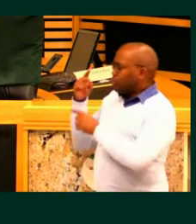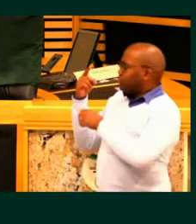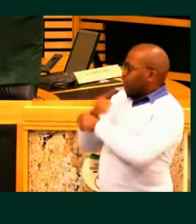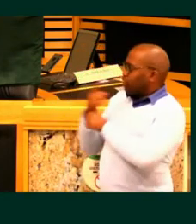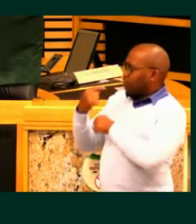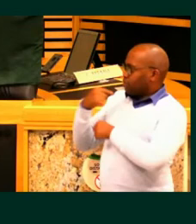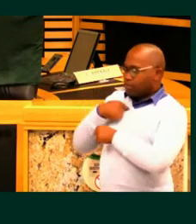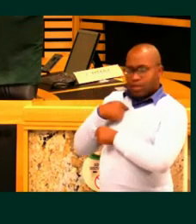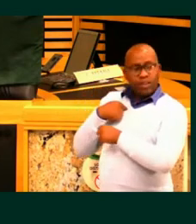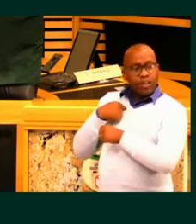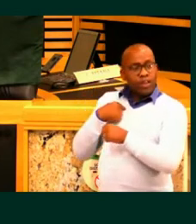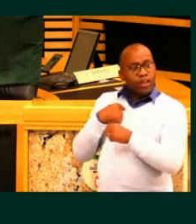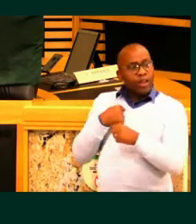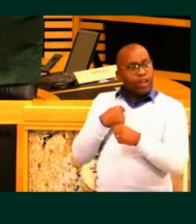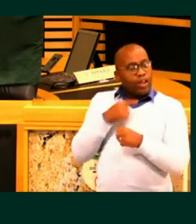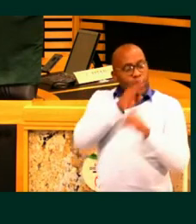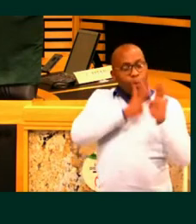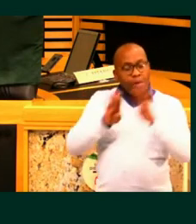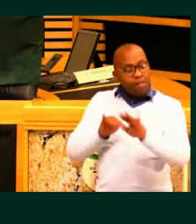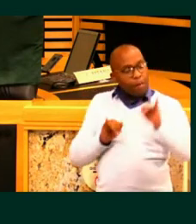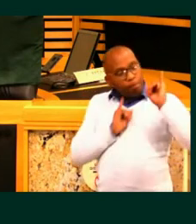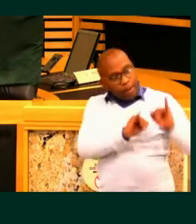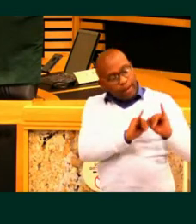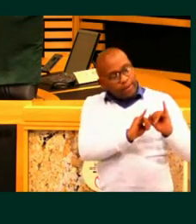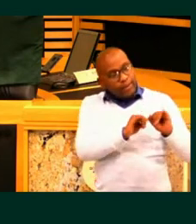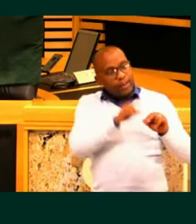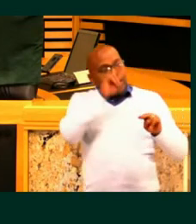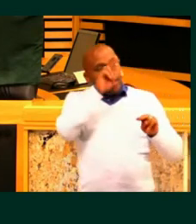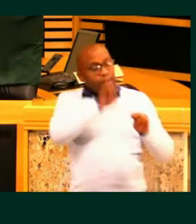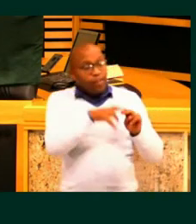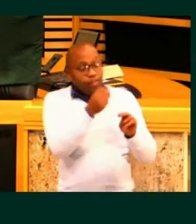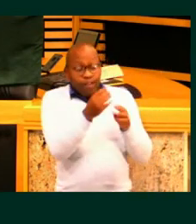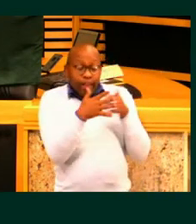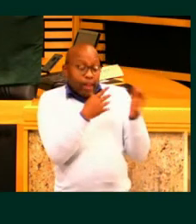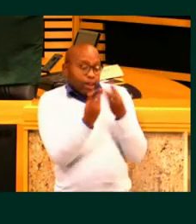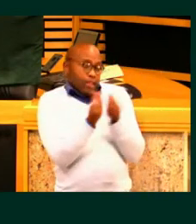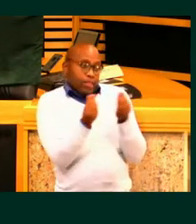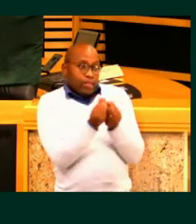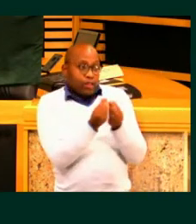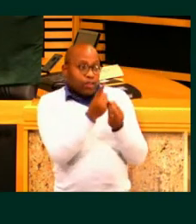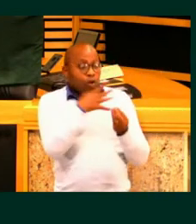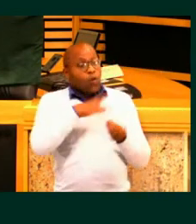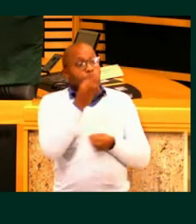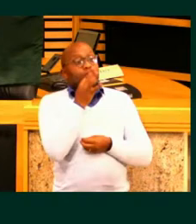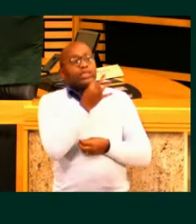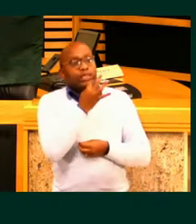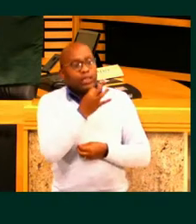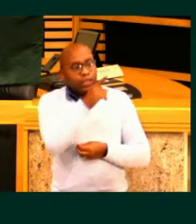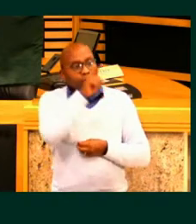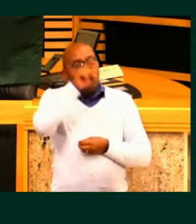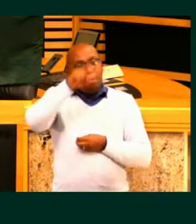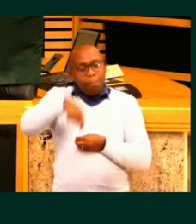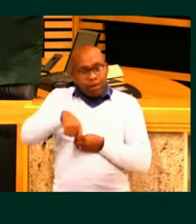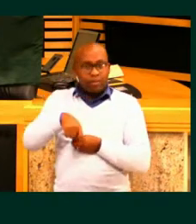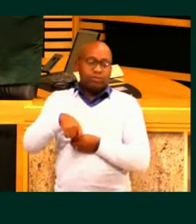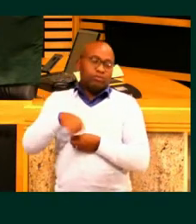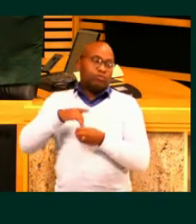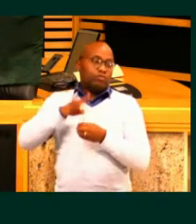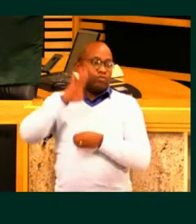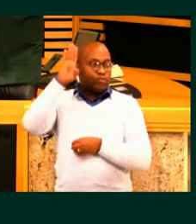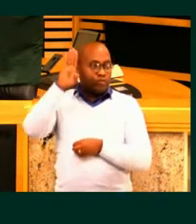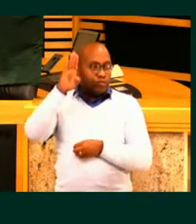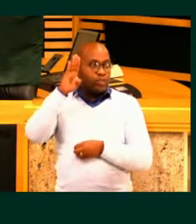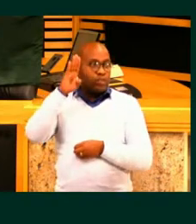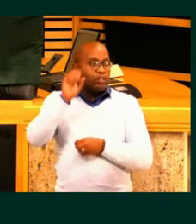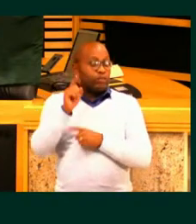supposed to behave the way you are behaving if you had anything that you want to correct her you you were supposed to raise